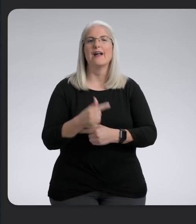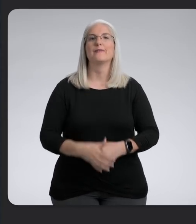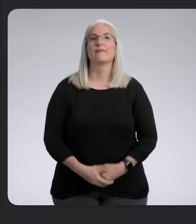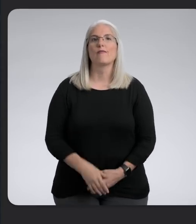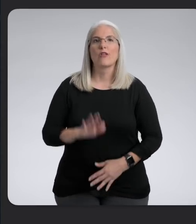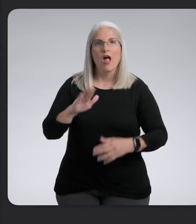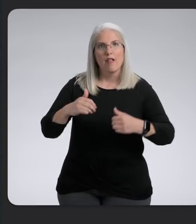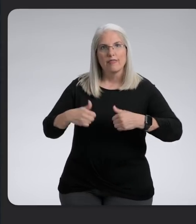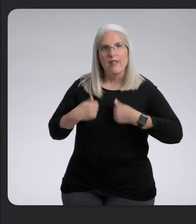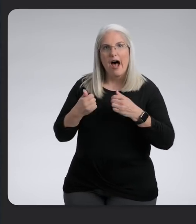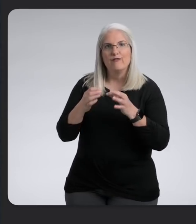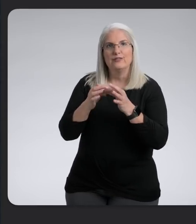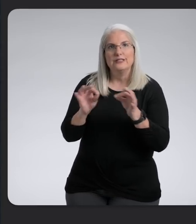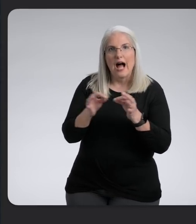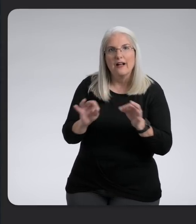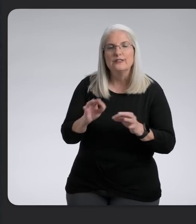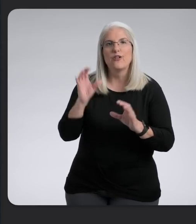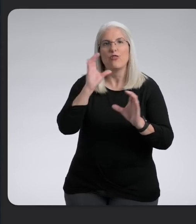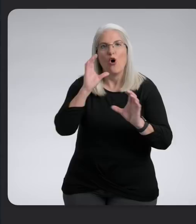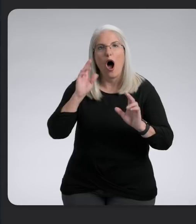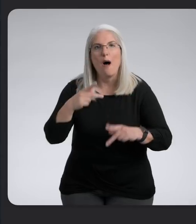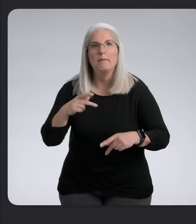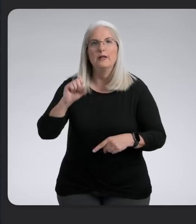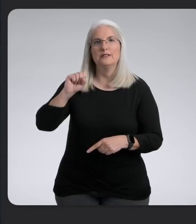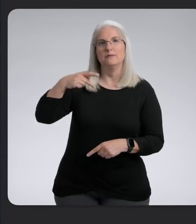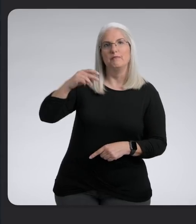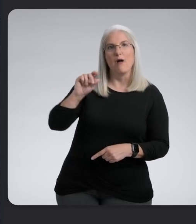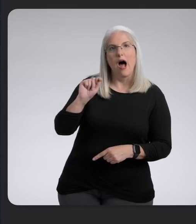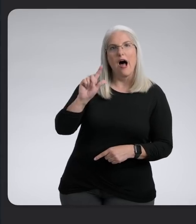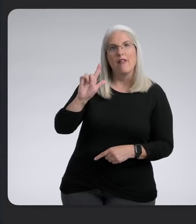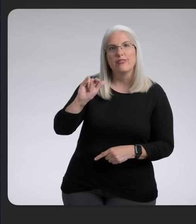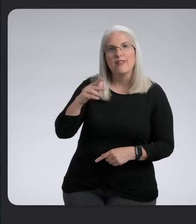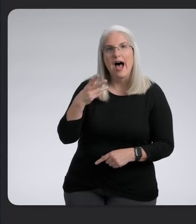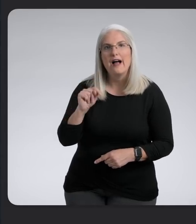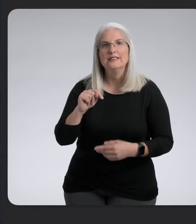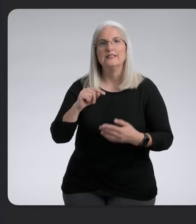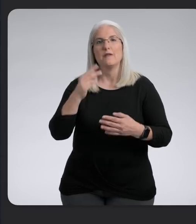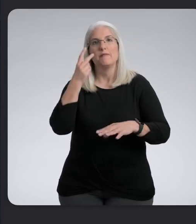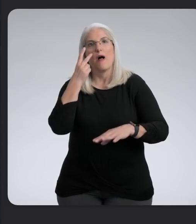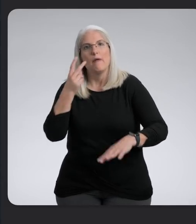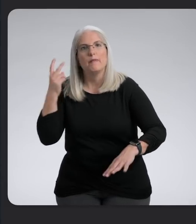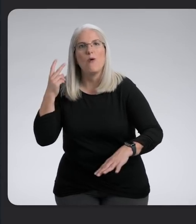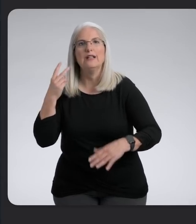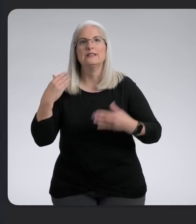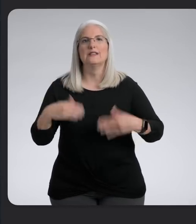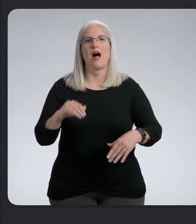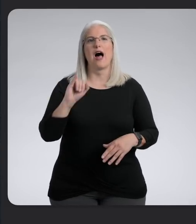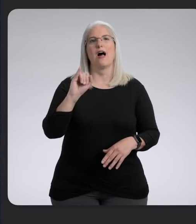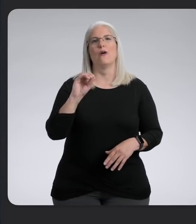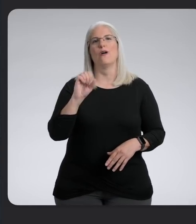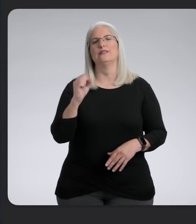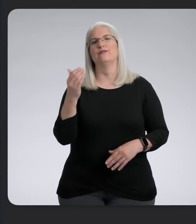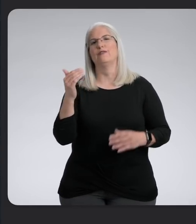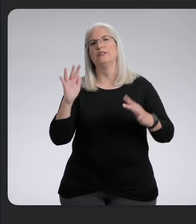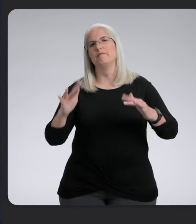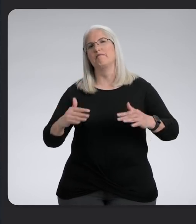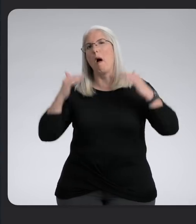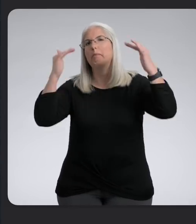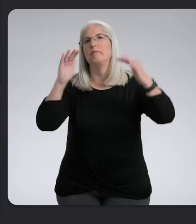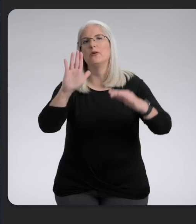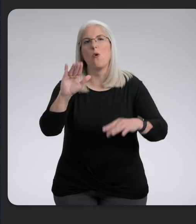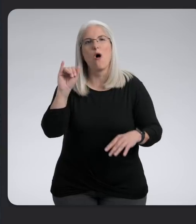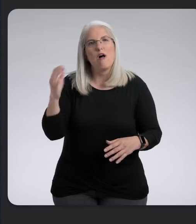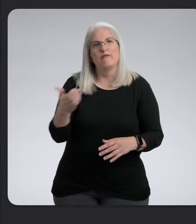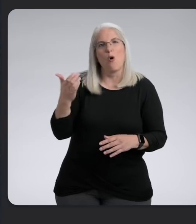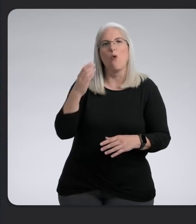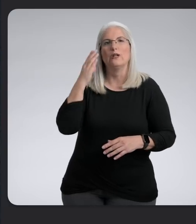lookup, spotlight, and memories, iOS 15 elevates the iPhone experience with on-device intelligence. Next,